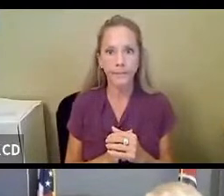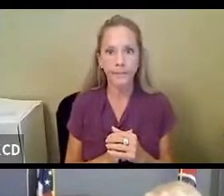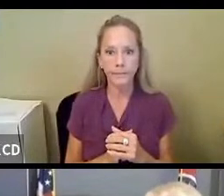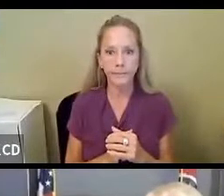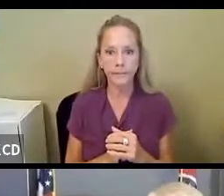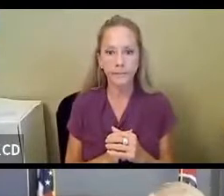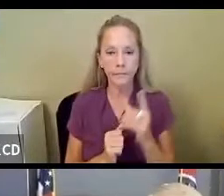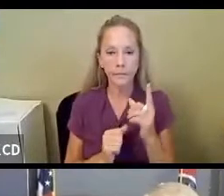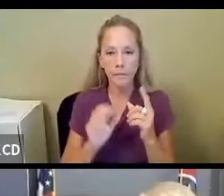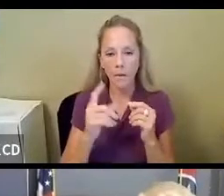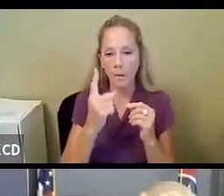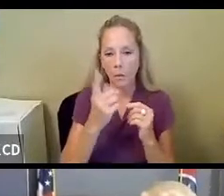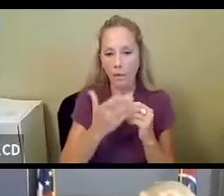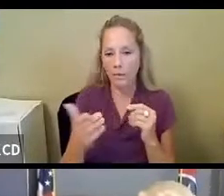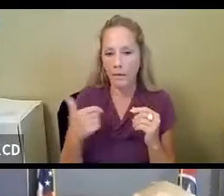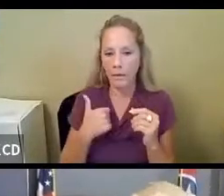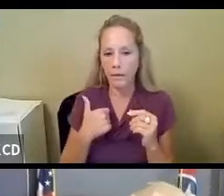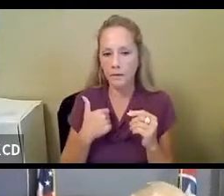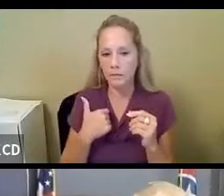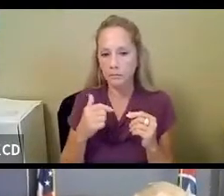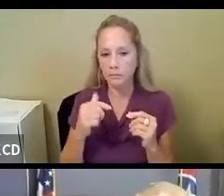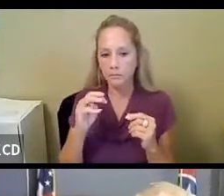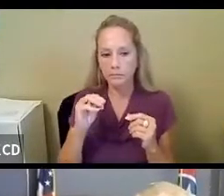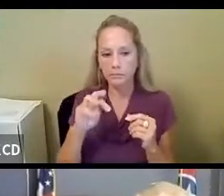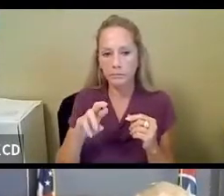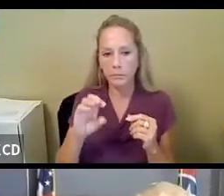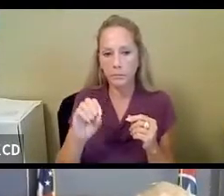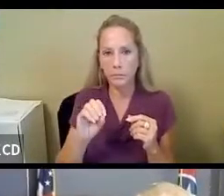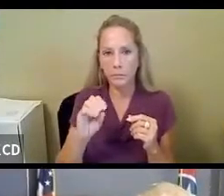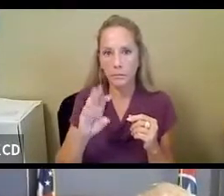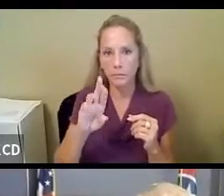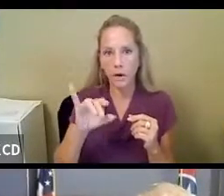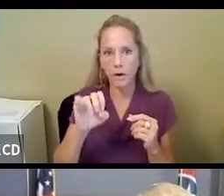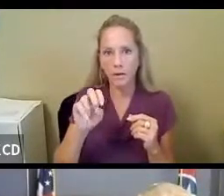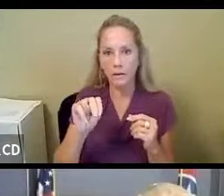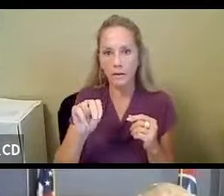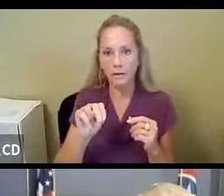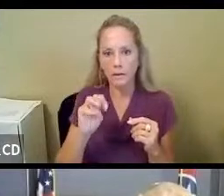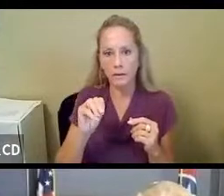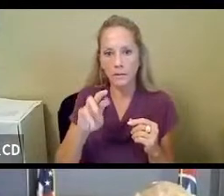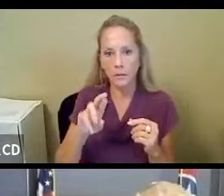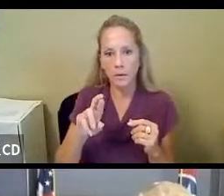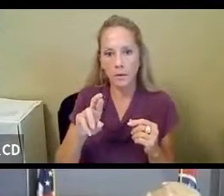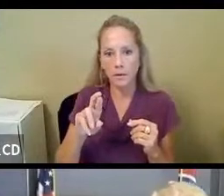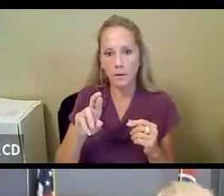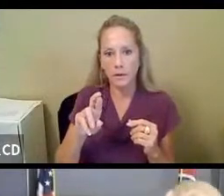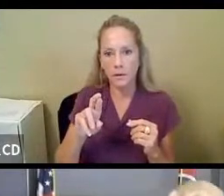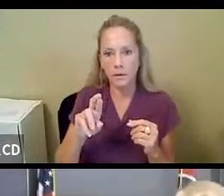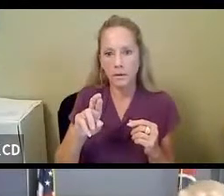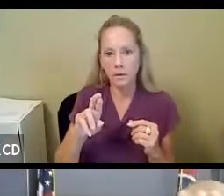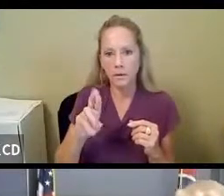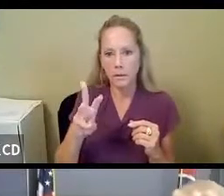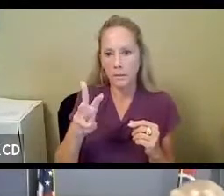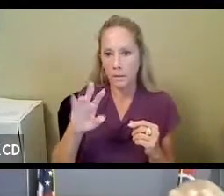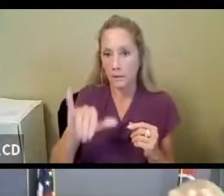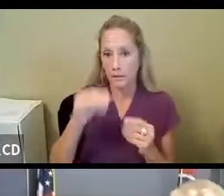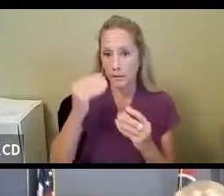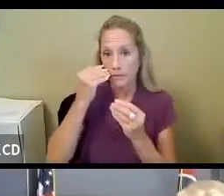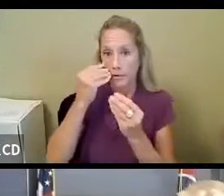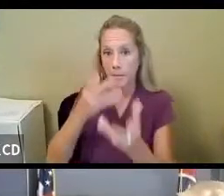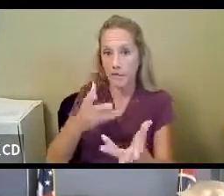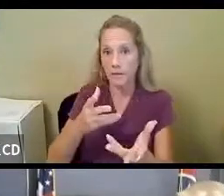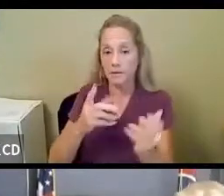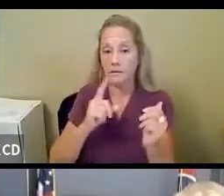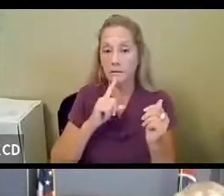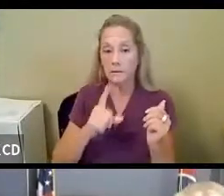Just one thing to say, in the whereas of this proposed regulation, the MWR information is there, as that is a